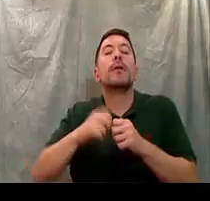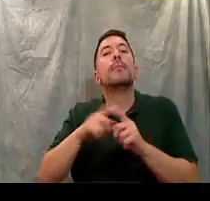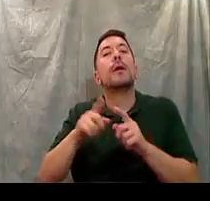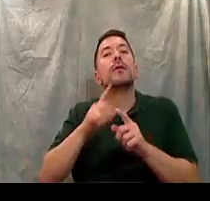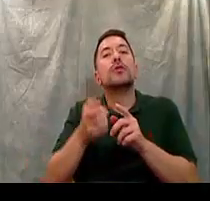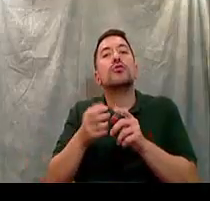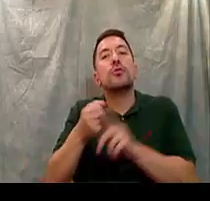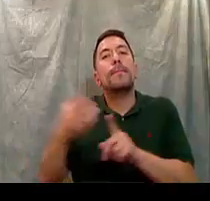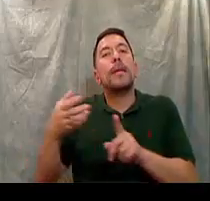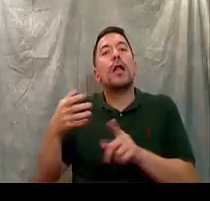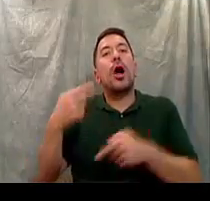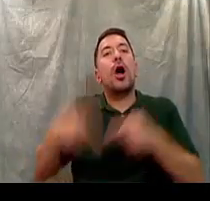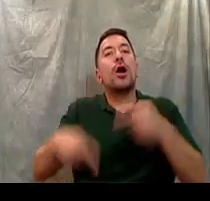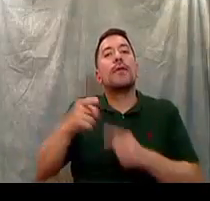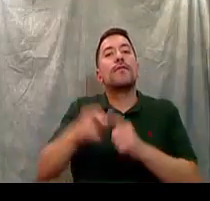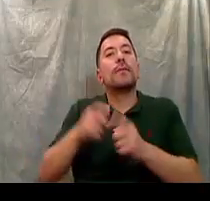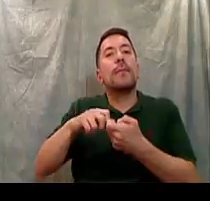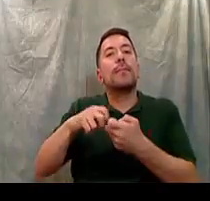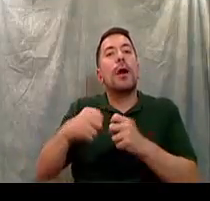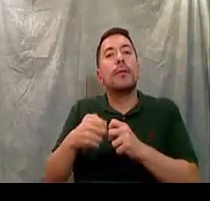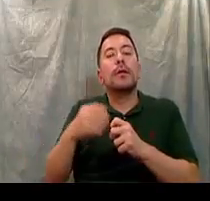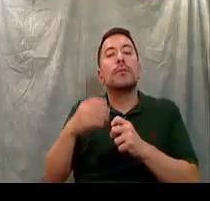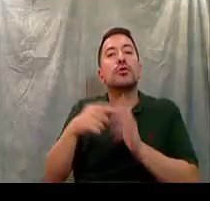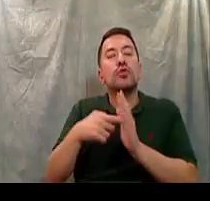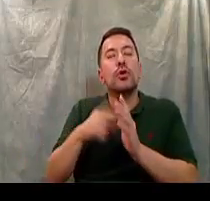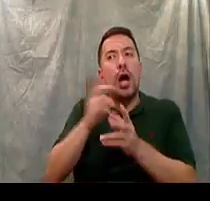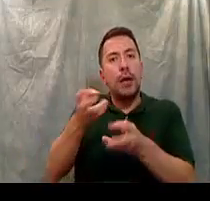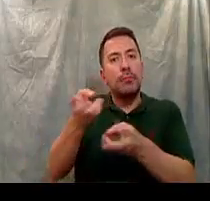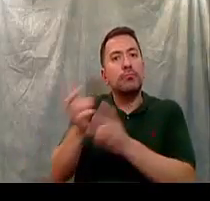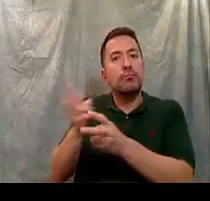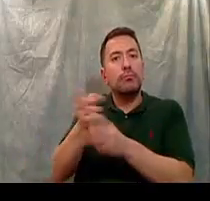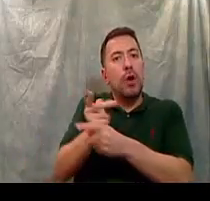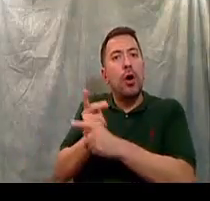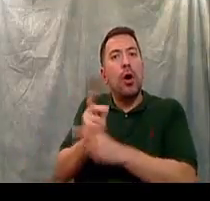showing that you're pulling from other authors' work.